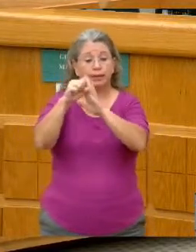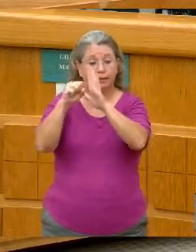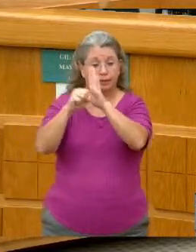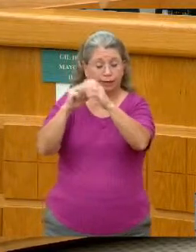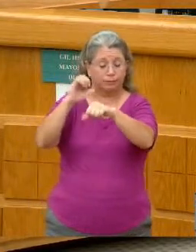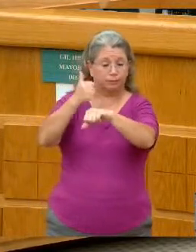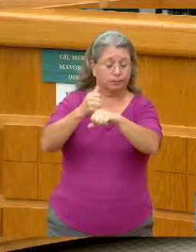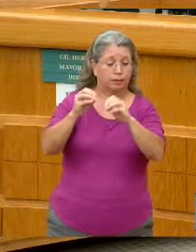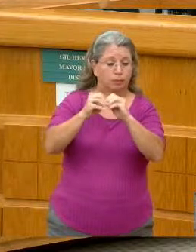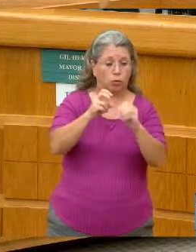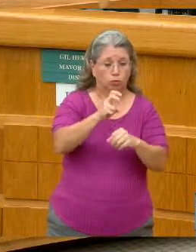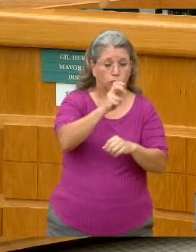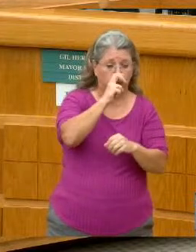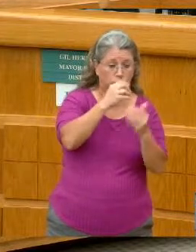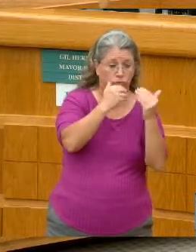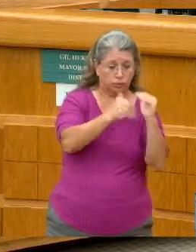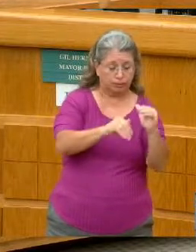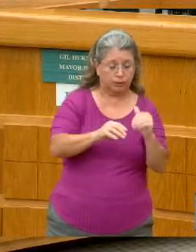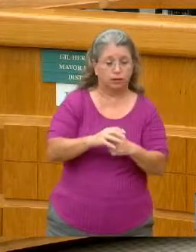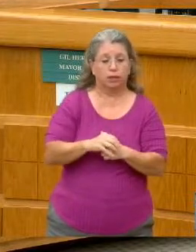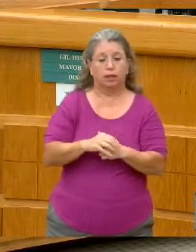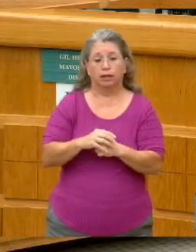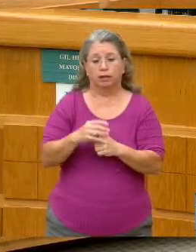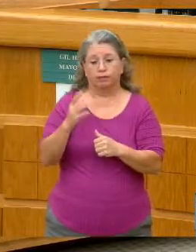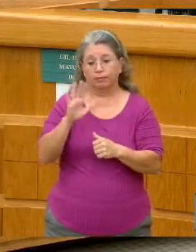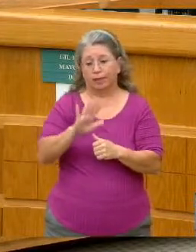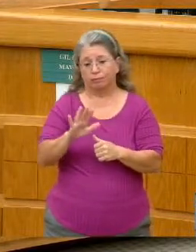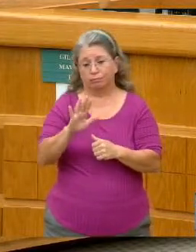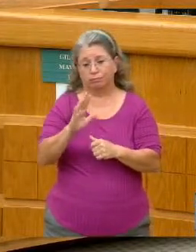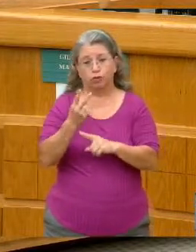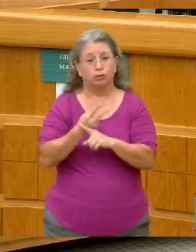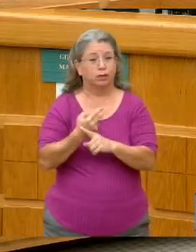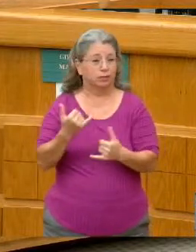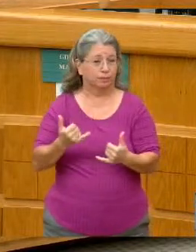place for roughly a couple months.